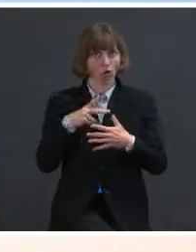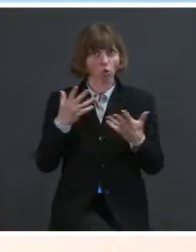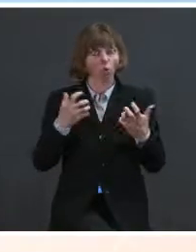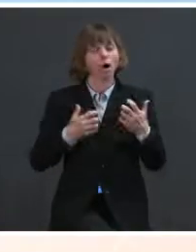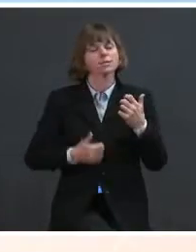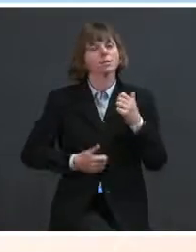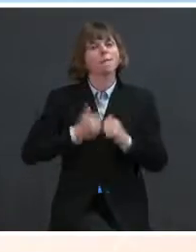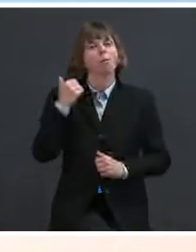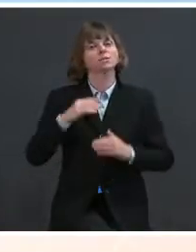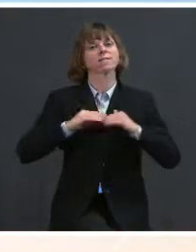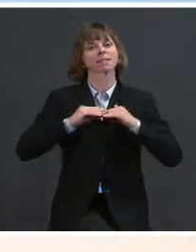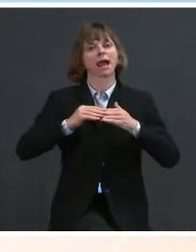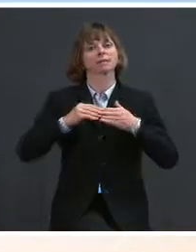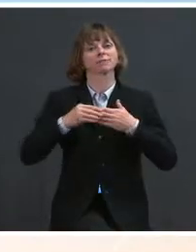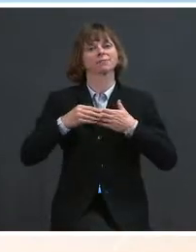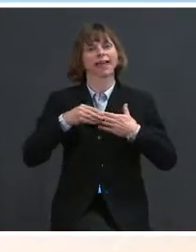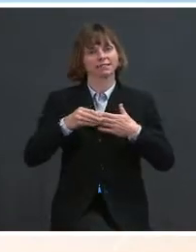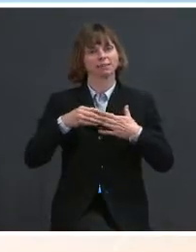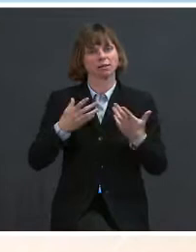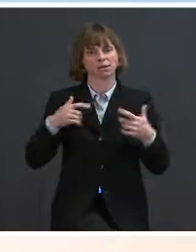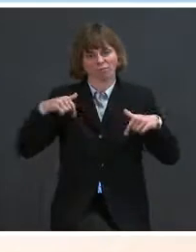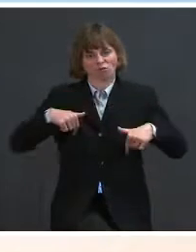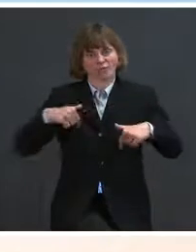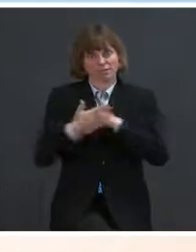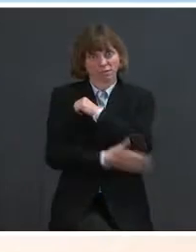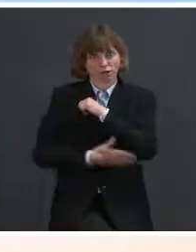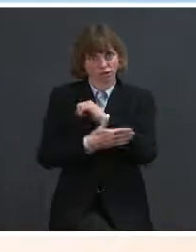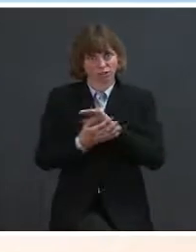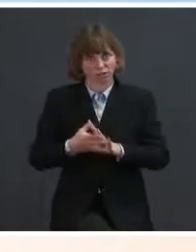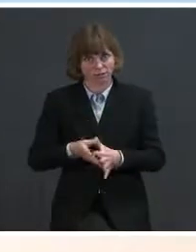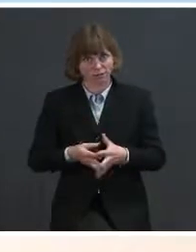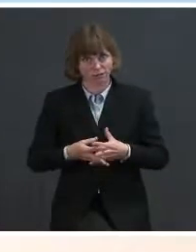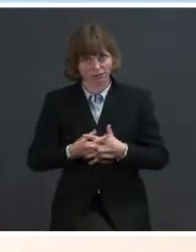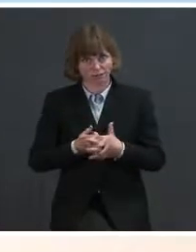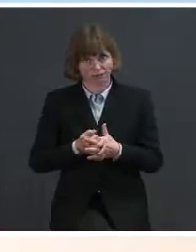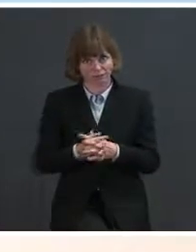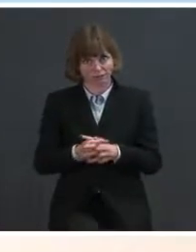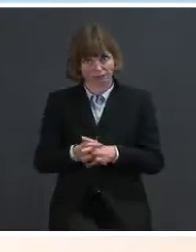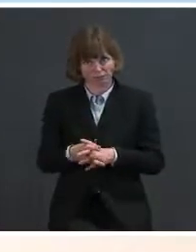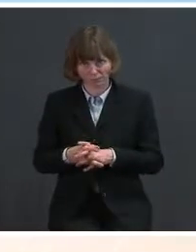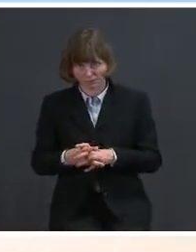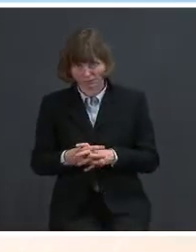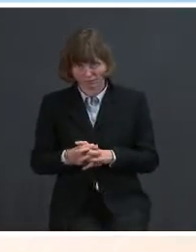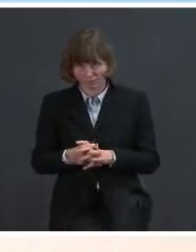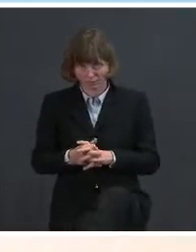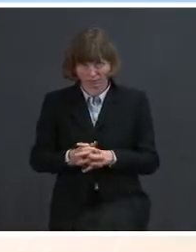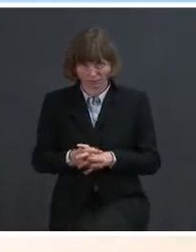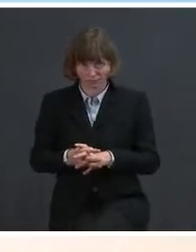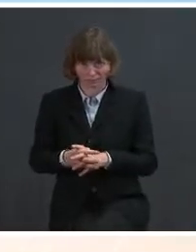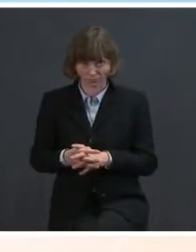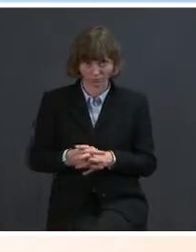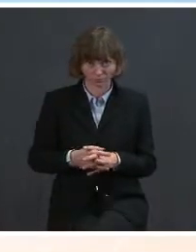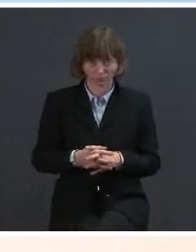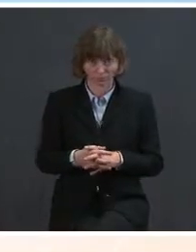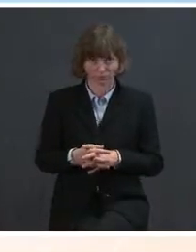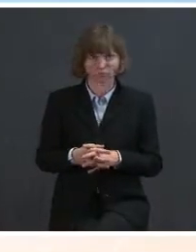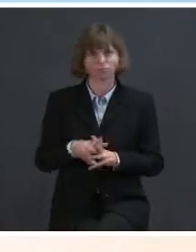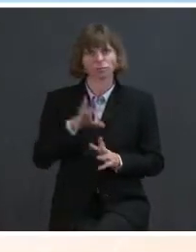flexibility as the leader of this country. Go ahead. Just a follow-up clarification on the